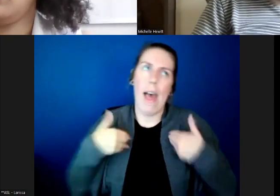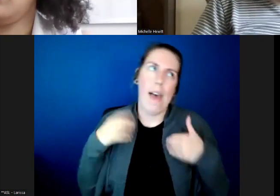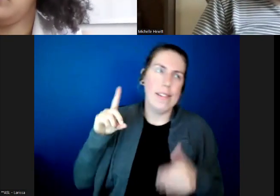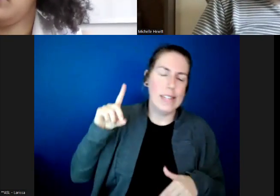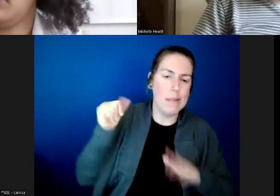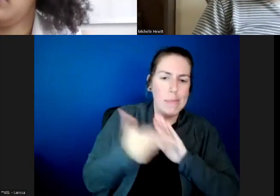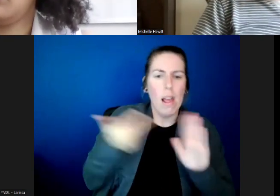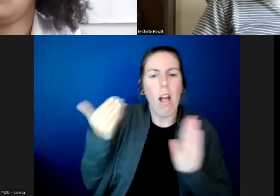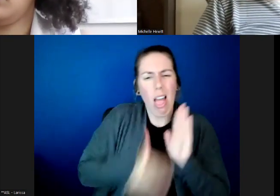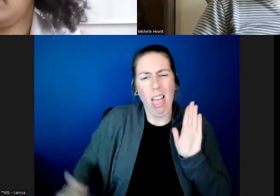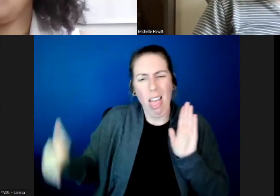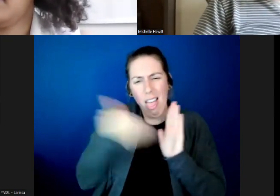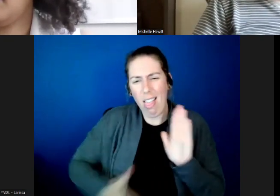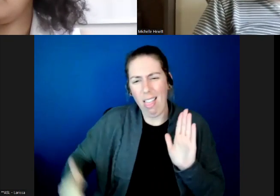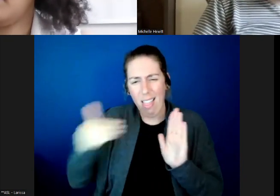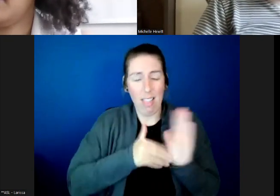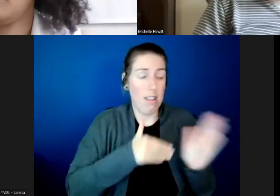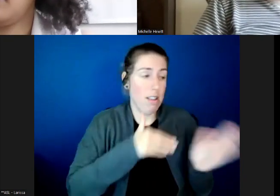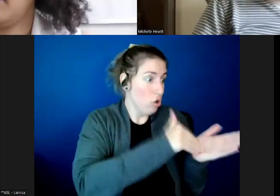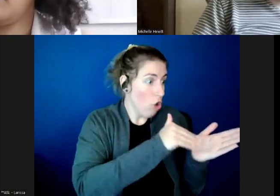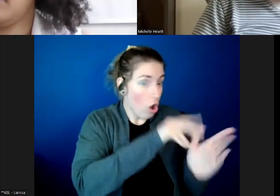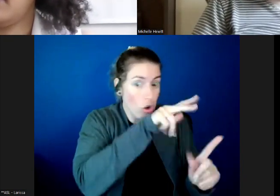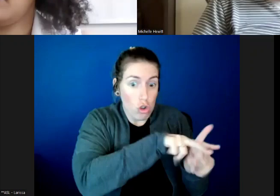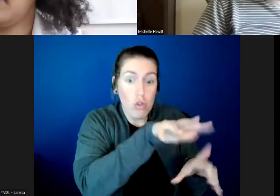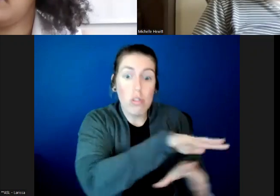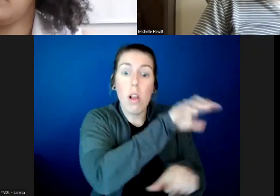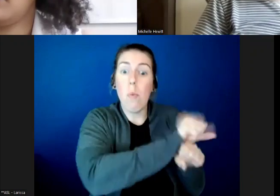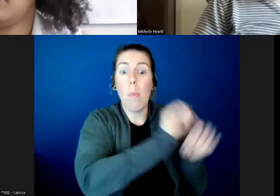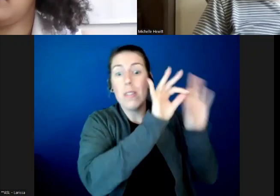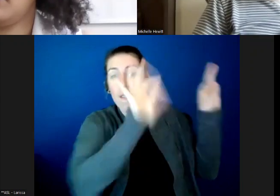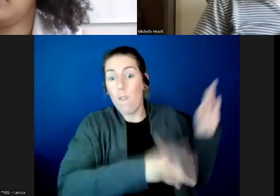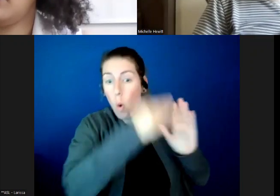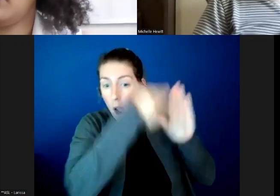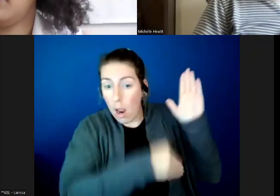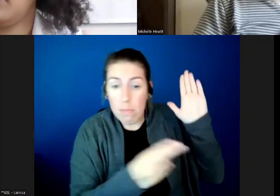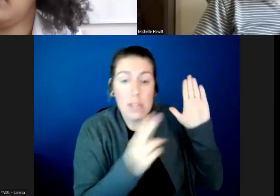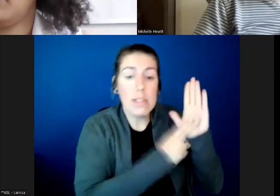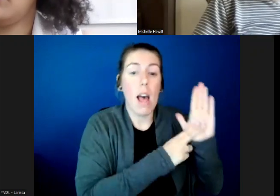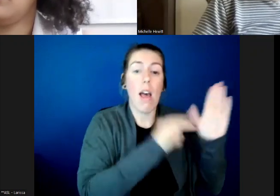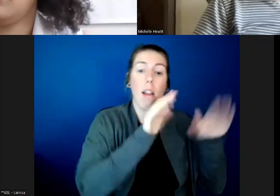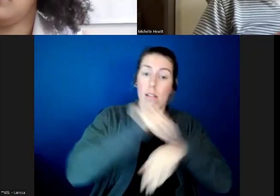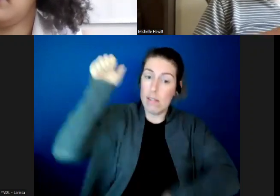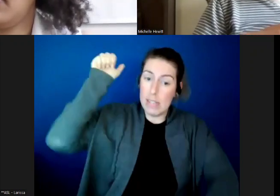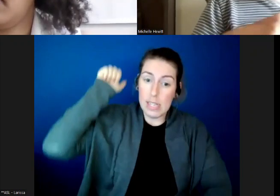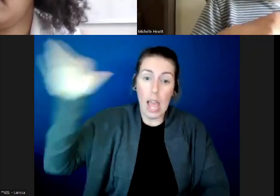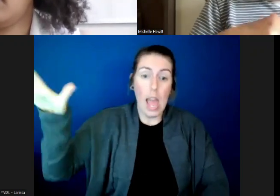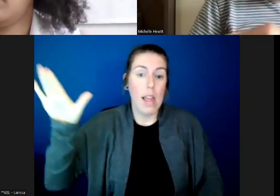for medical appointments that they can't afford, to get forms signed,